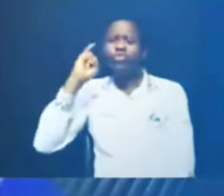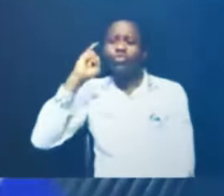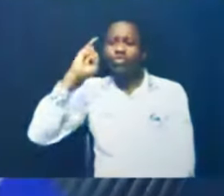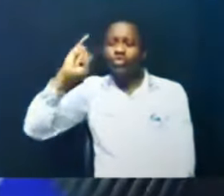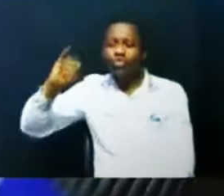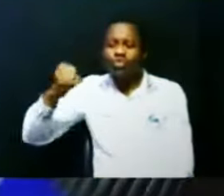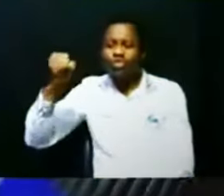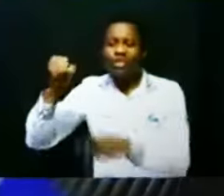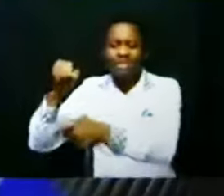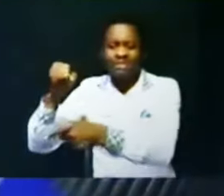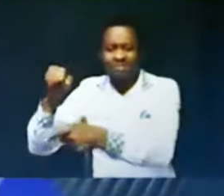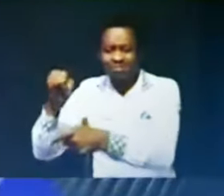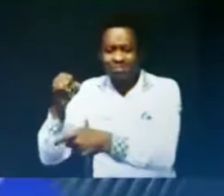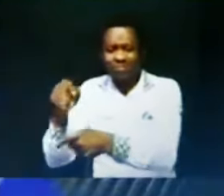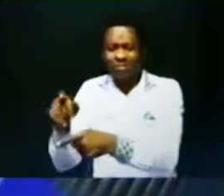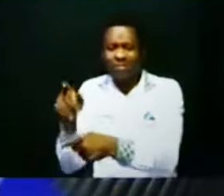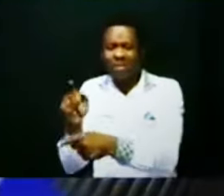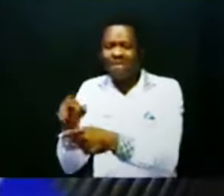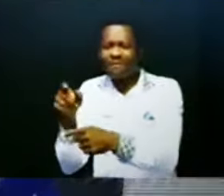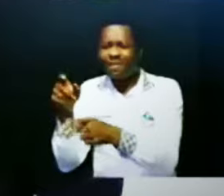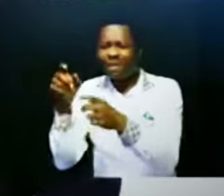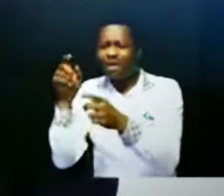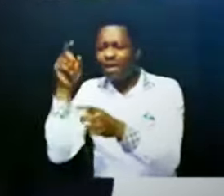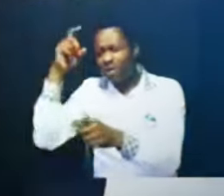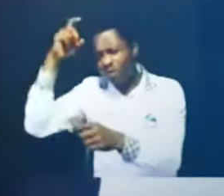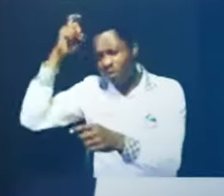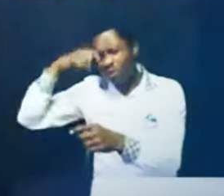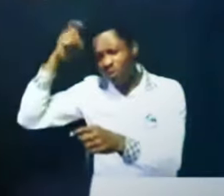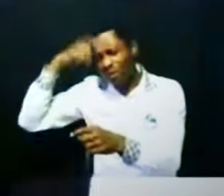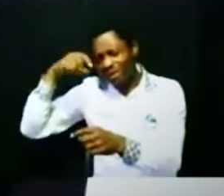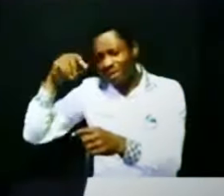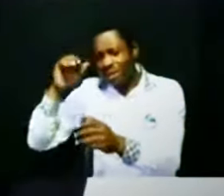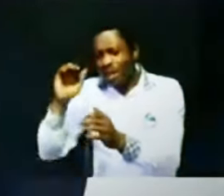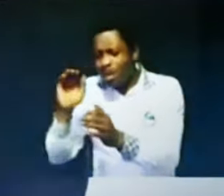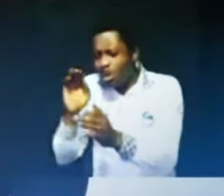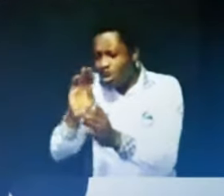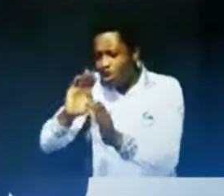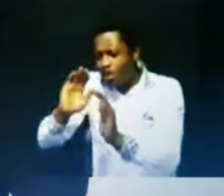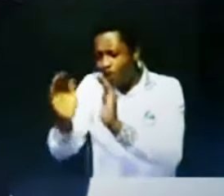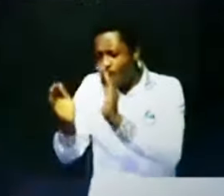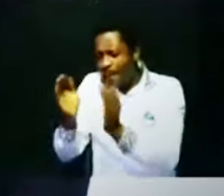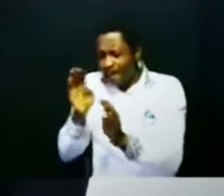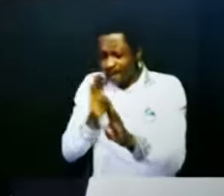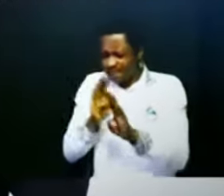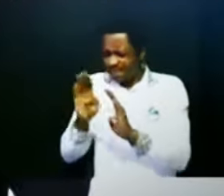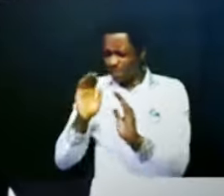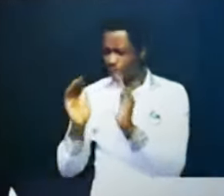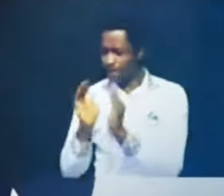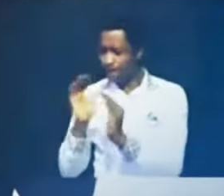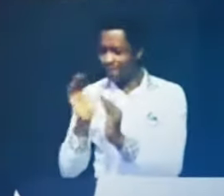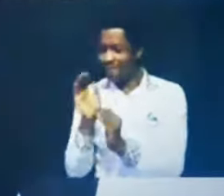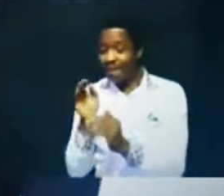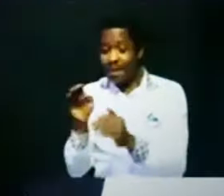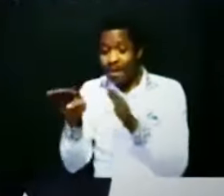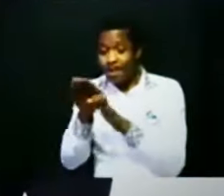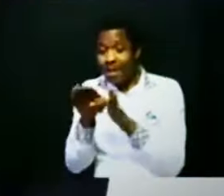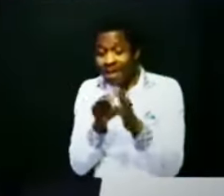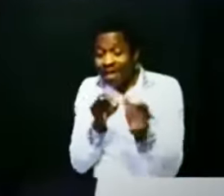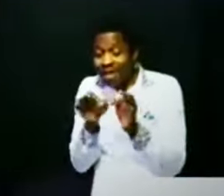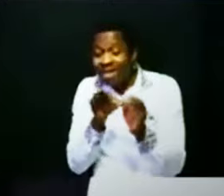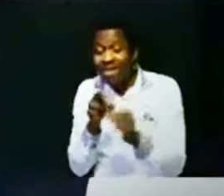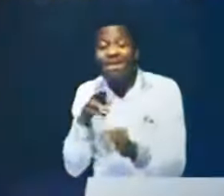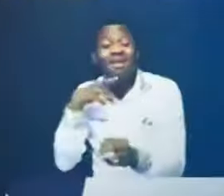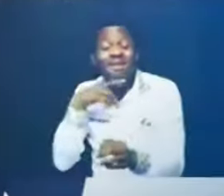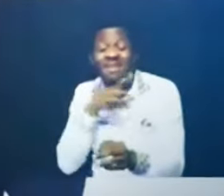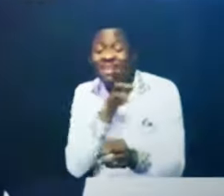nitifo. So he was described like the Bible described the serpent. Enti Jerusalem no wakire no mu said ye wakire said ye twiase ye. Very